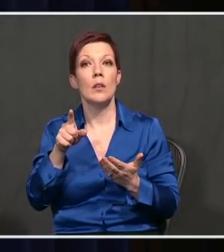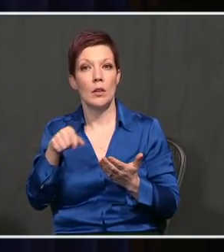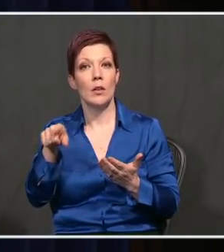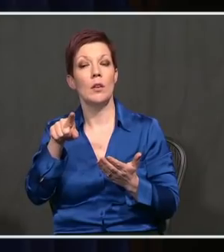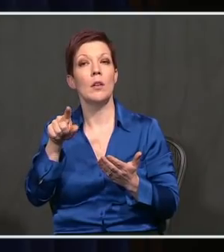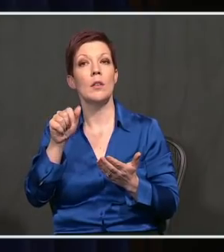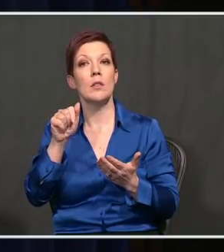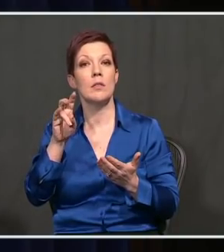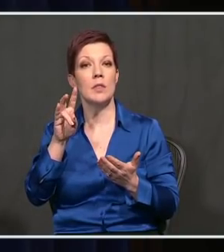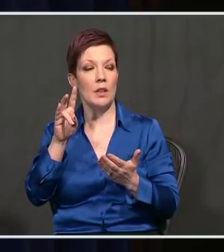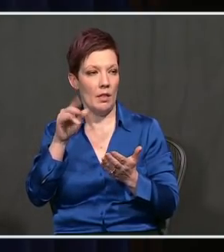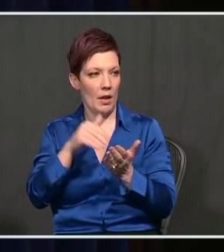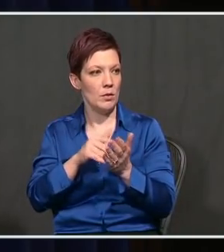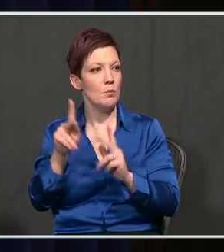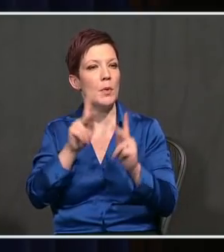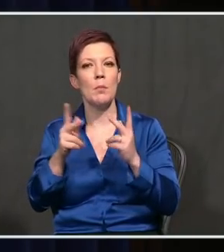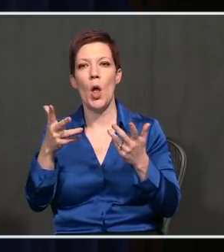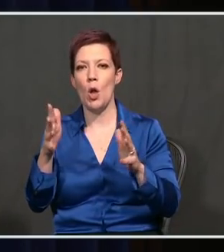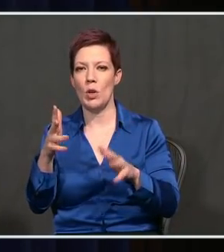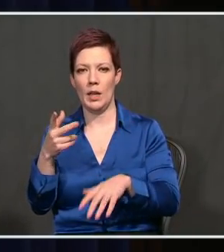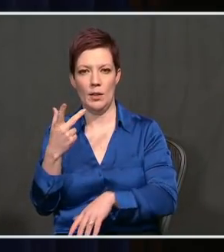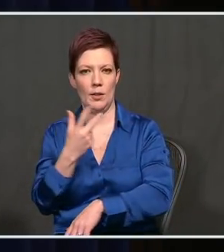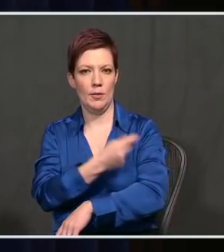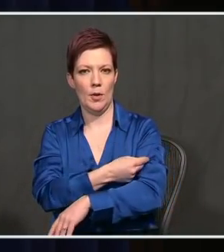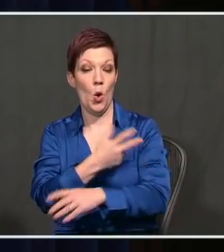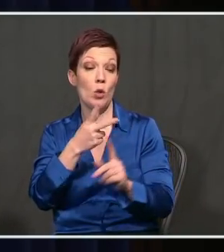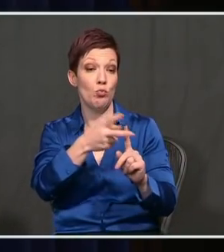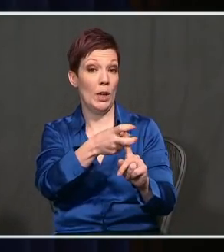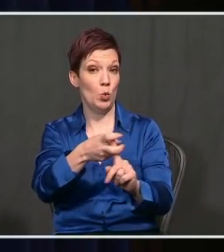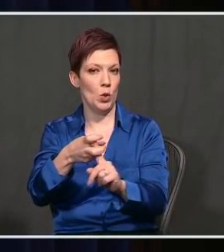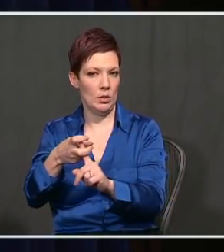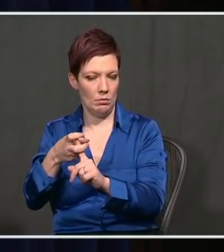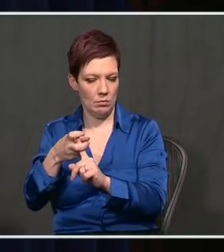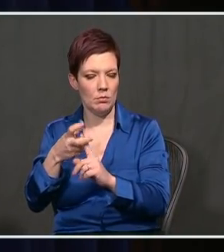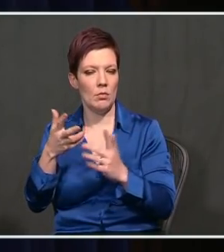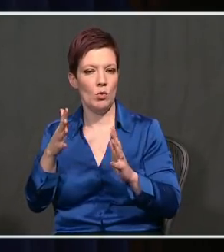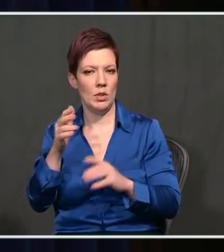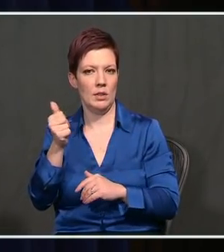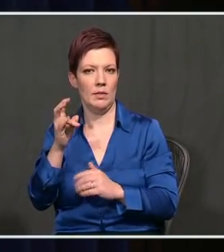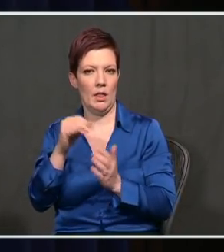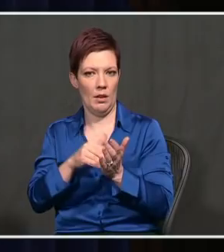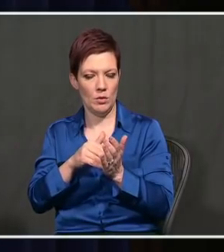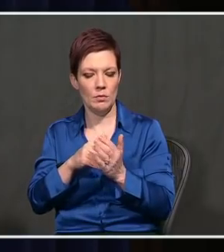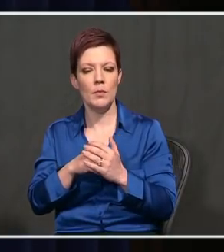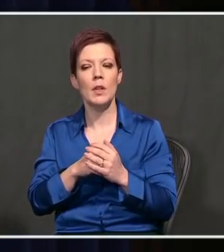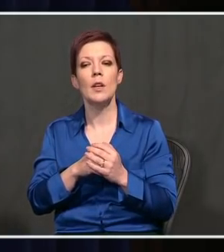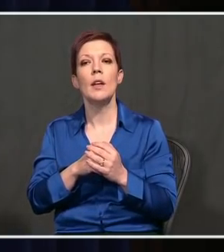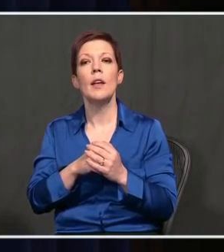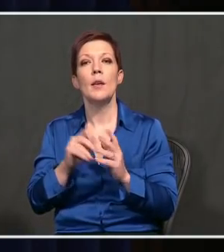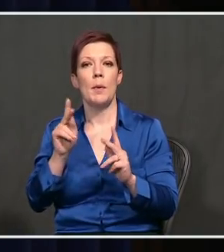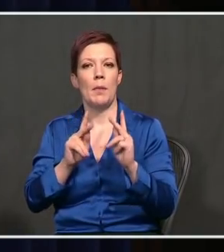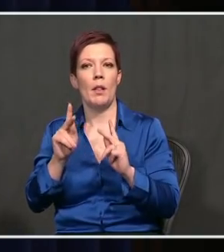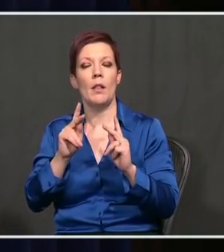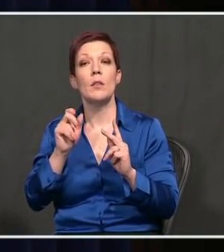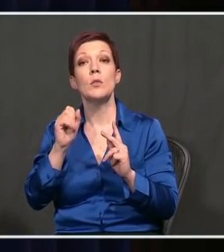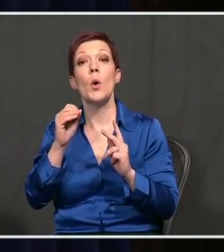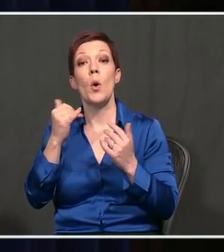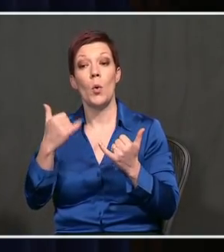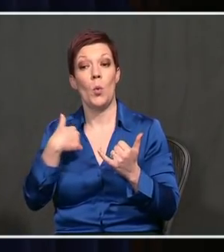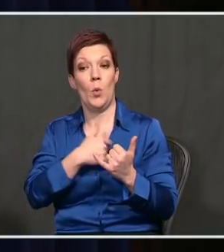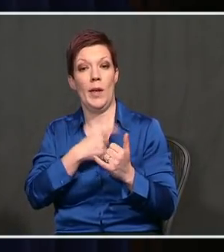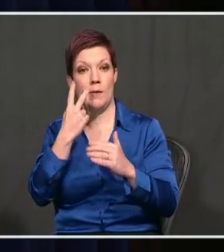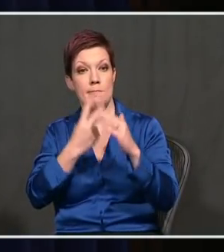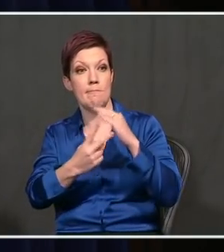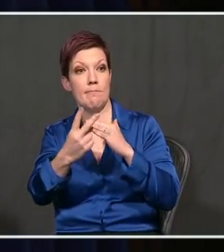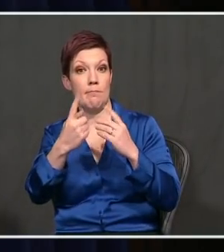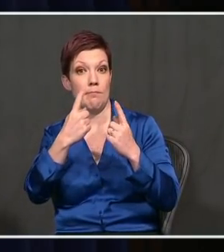plus subjects have already been recruited, and where we project that efficacy may be achieved